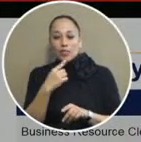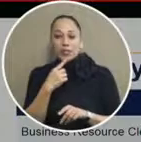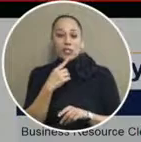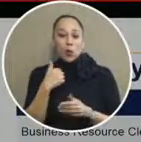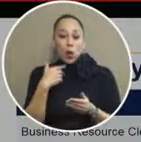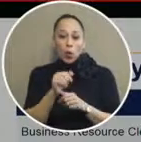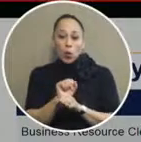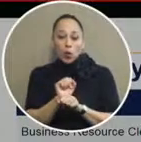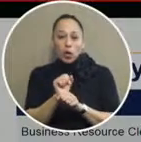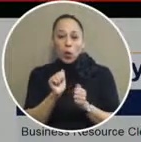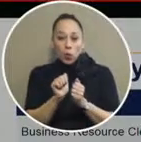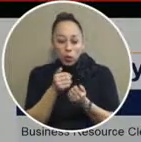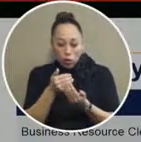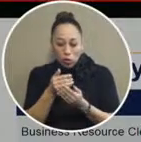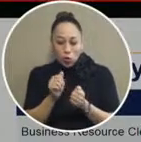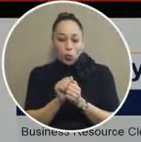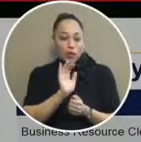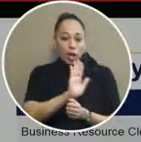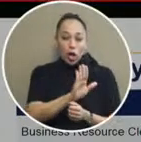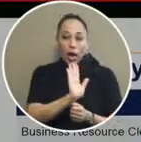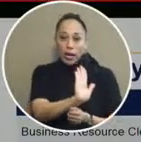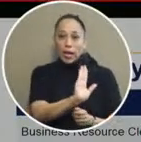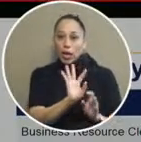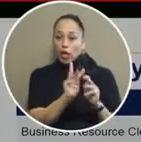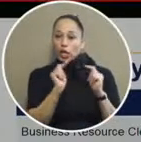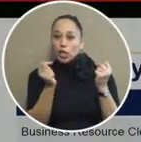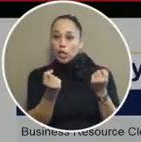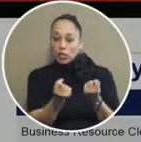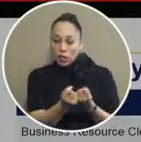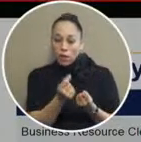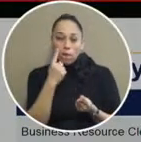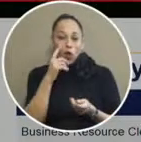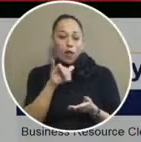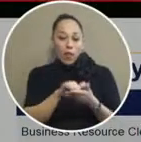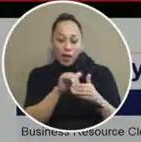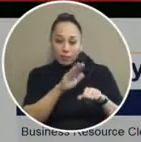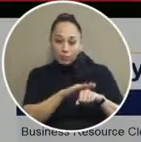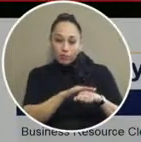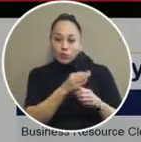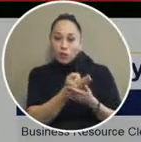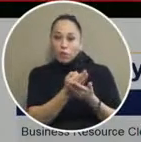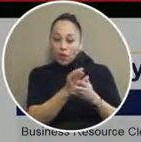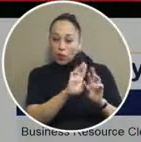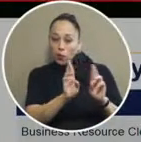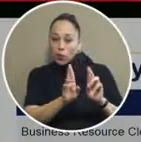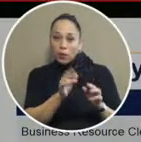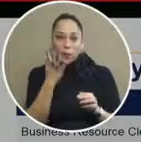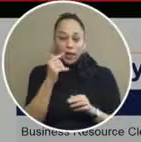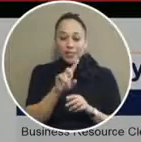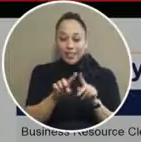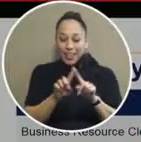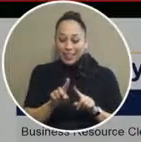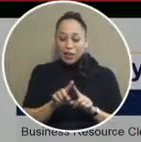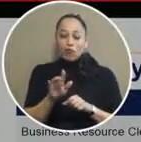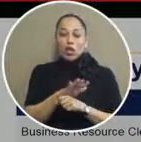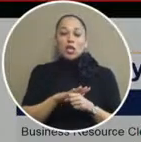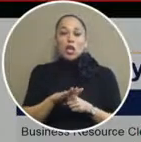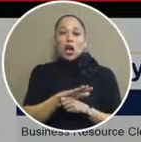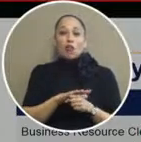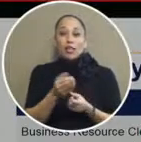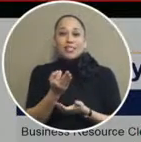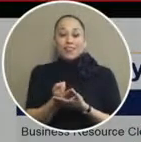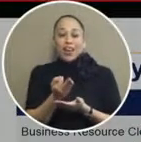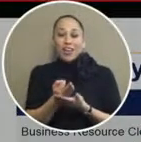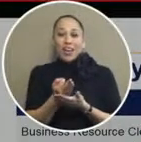closely with her and her team to put out that notice of funding availability, because there are other areas, this